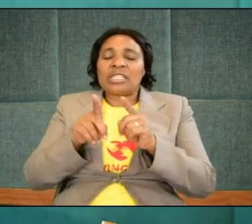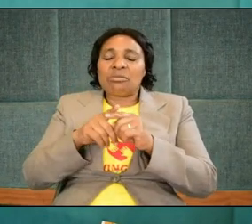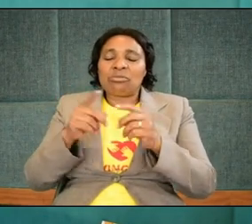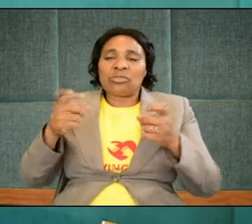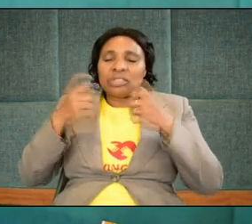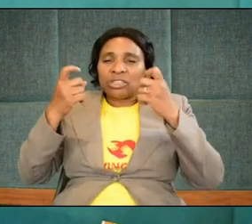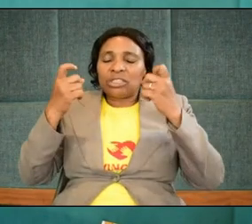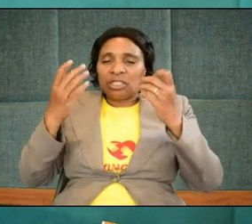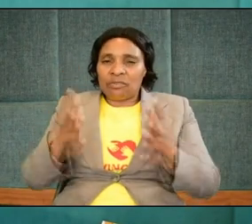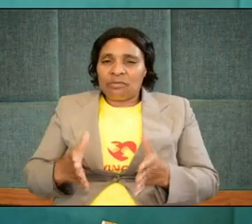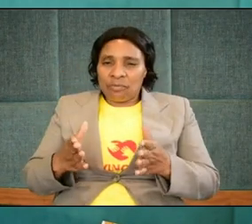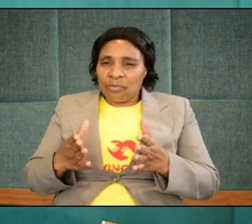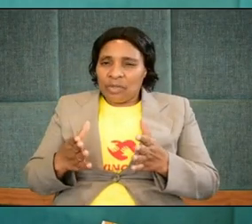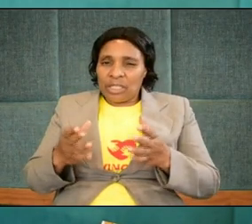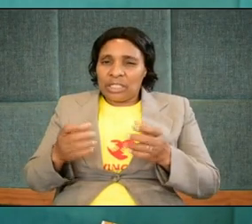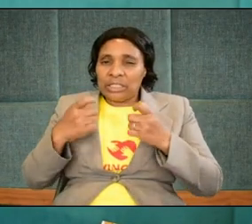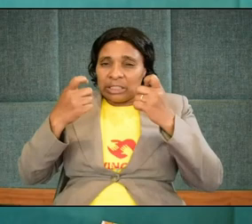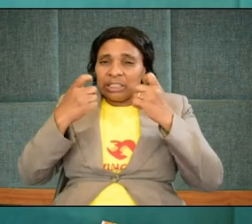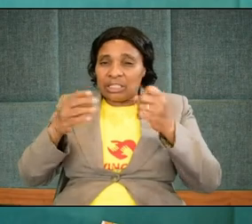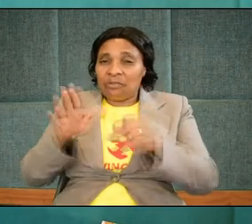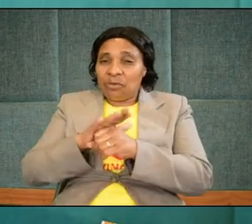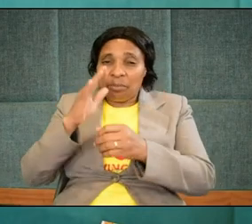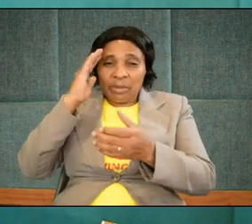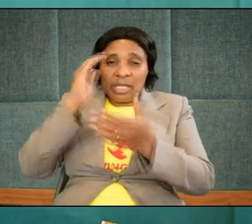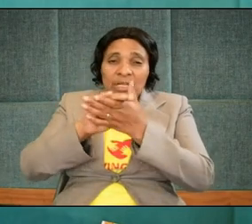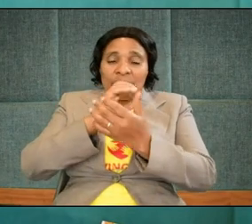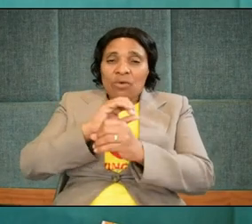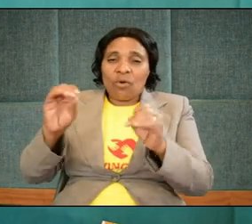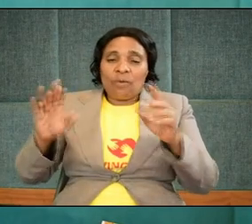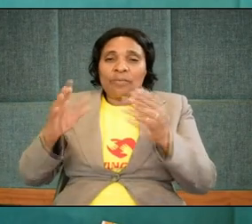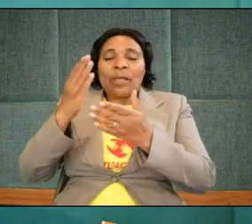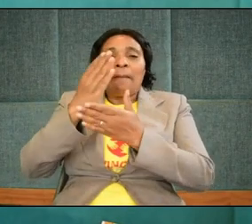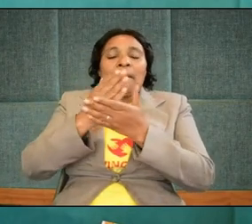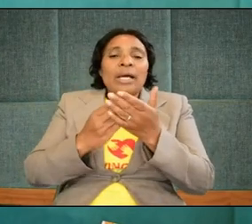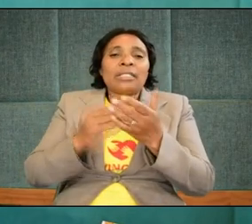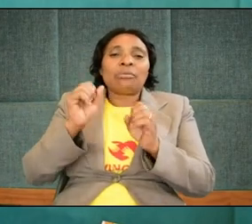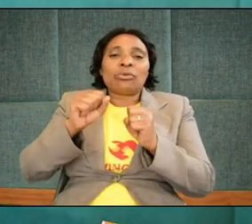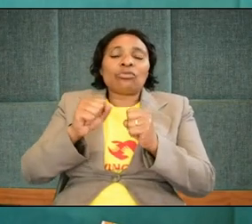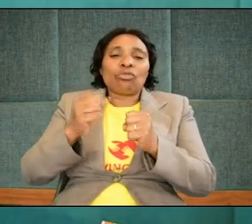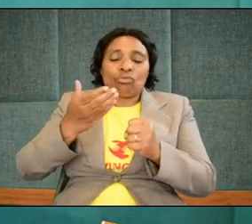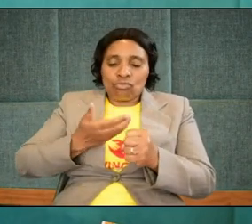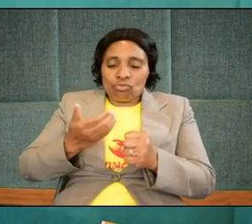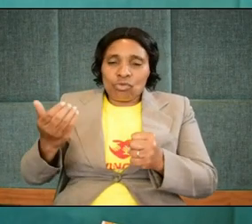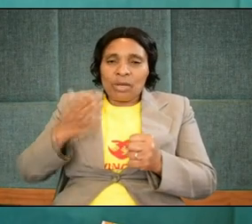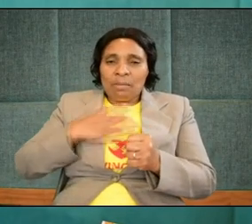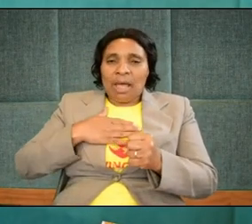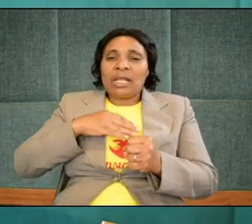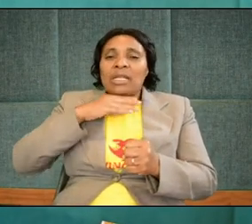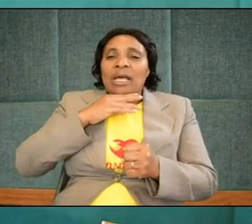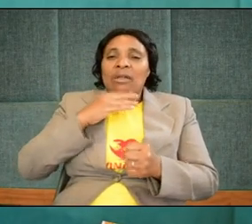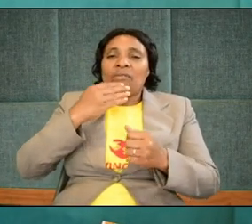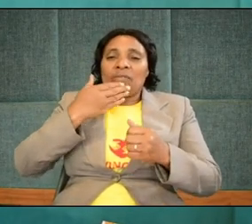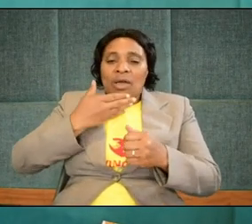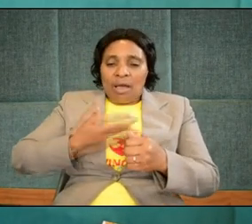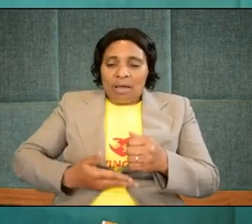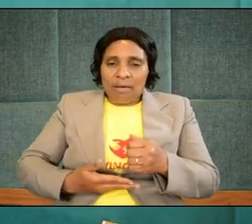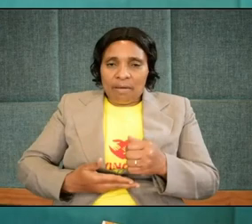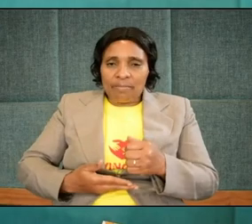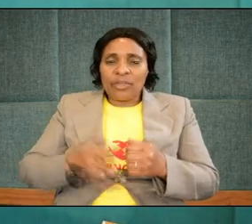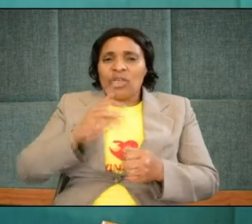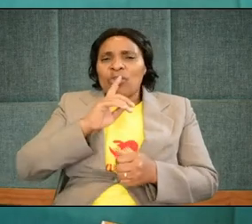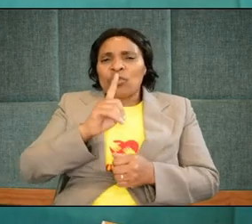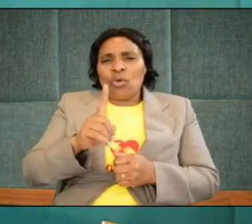sinful disbelief, unbelief on their part to anticipate that they or their children might die of hunger. So